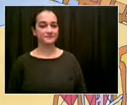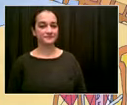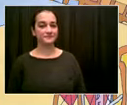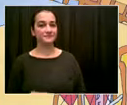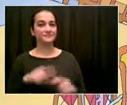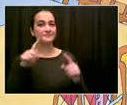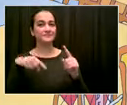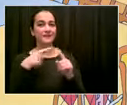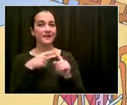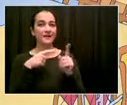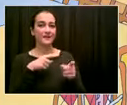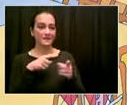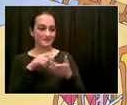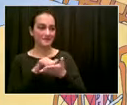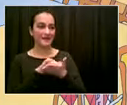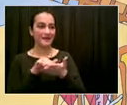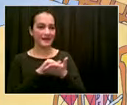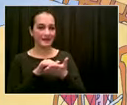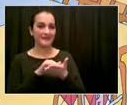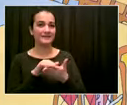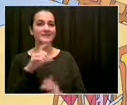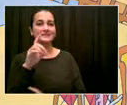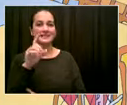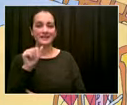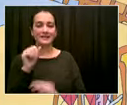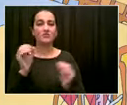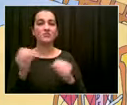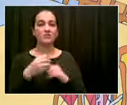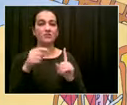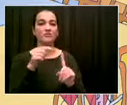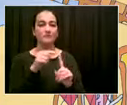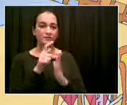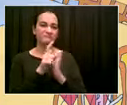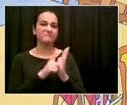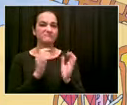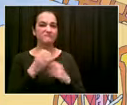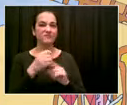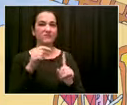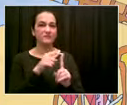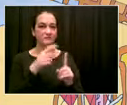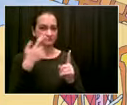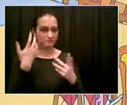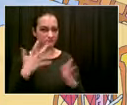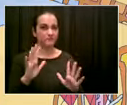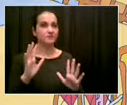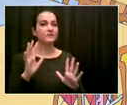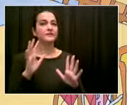to announce the exoneration of the two men who were imprisoned for the killing of Malcolm X.